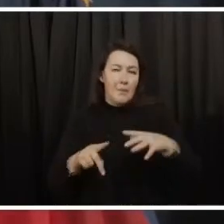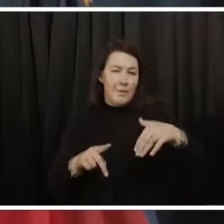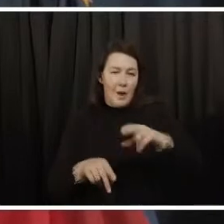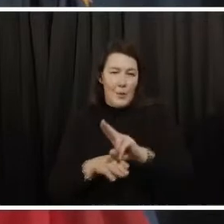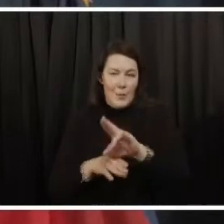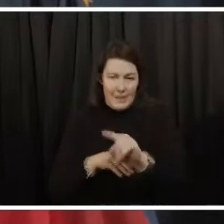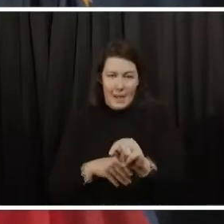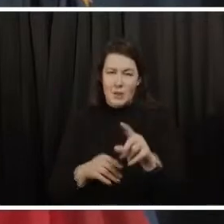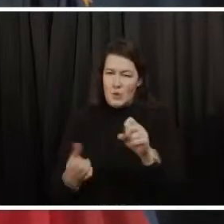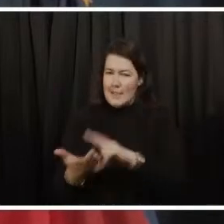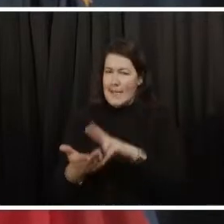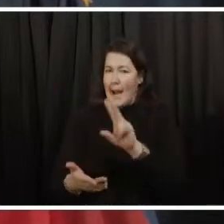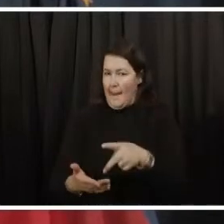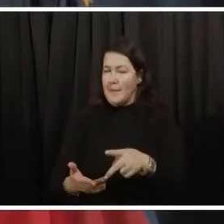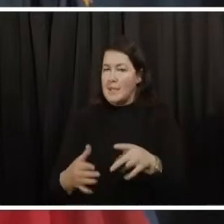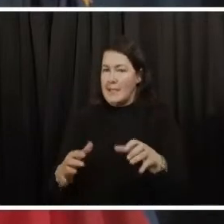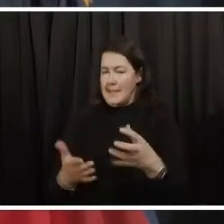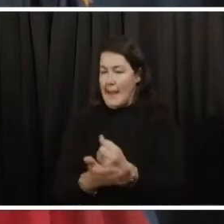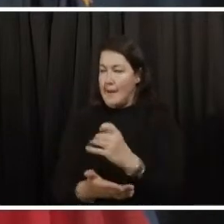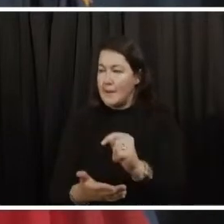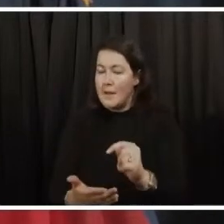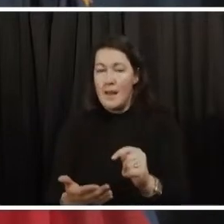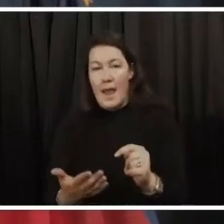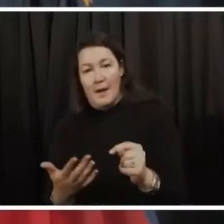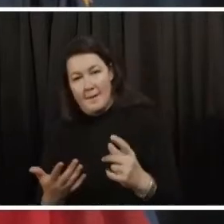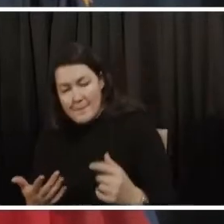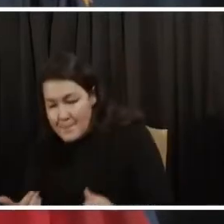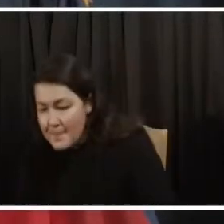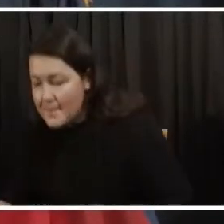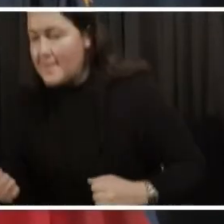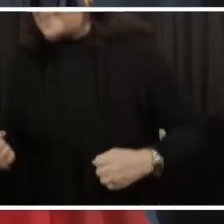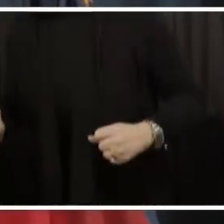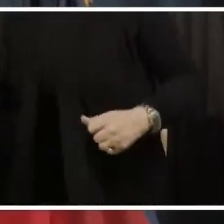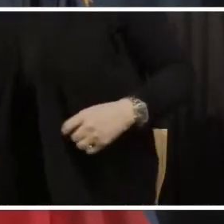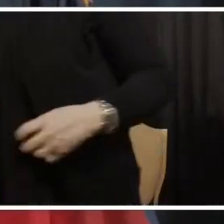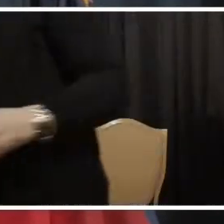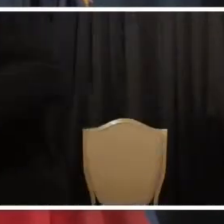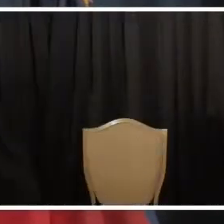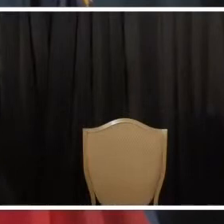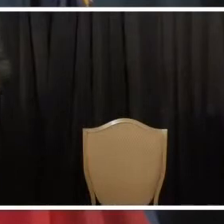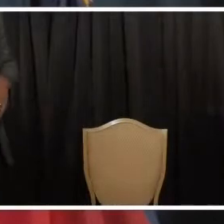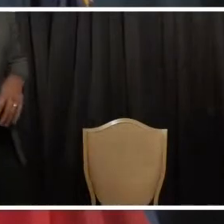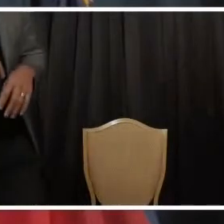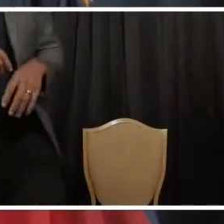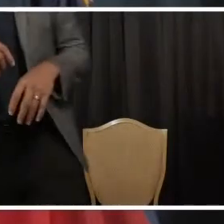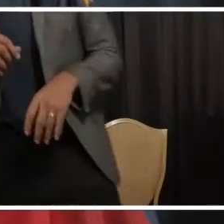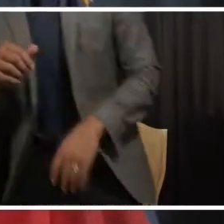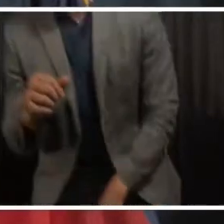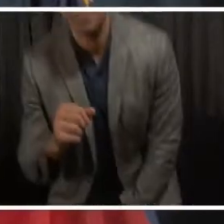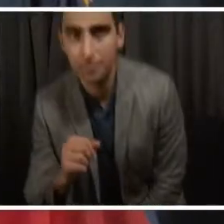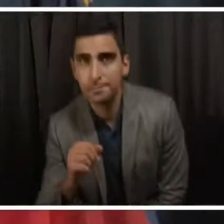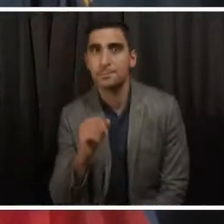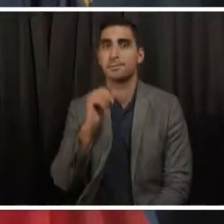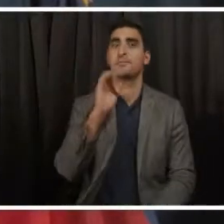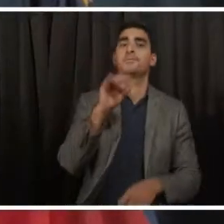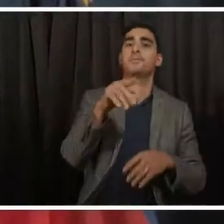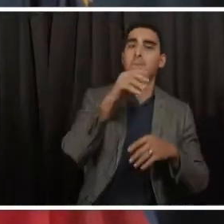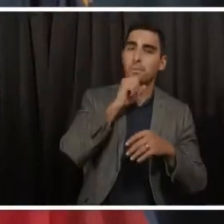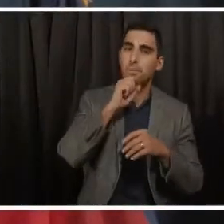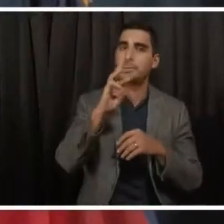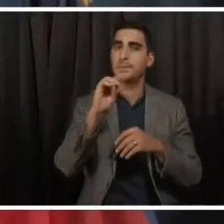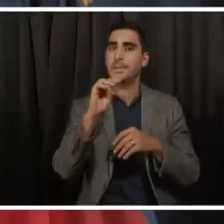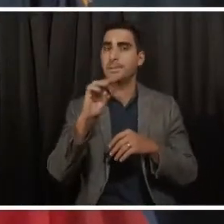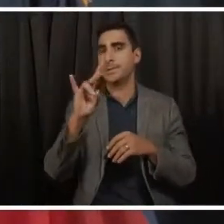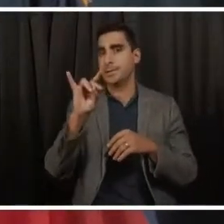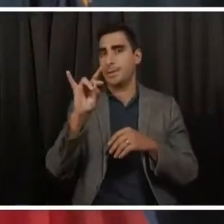again, when you contract COVID and you have mild to moderate symptoms, and you're at a higher risk, meaning you're in your 60s and 70s,